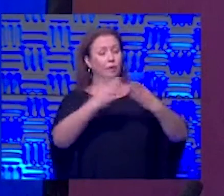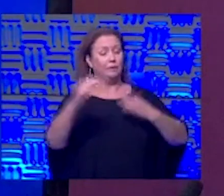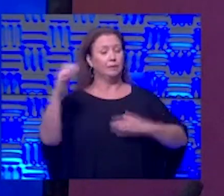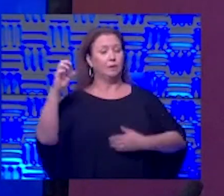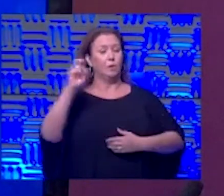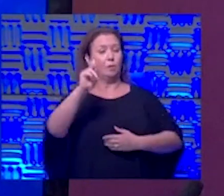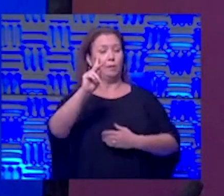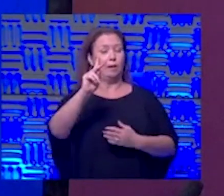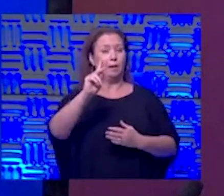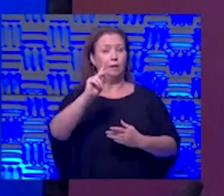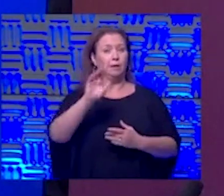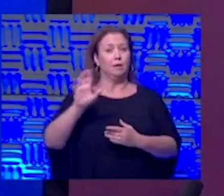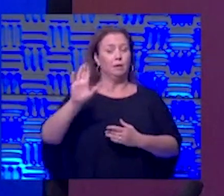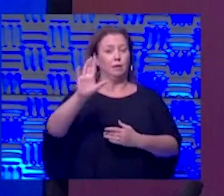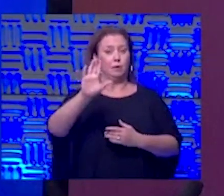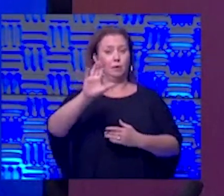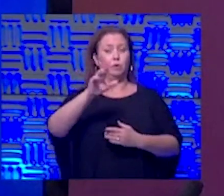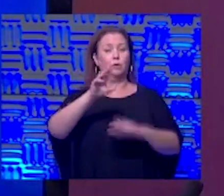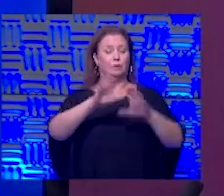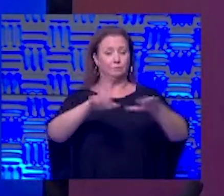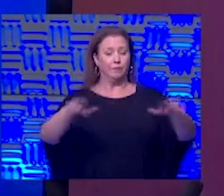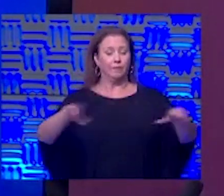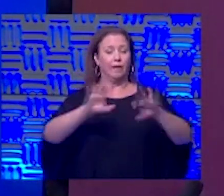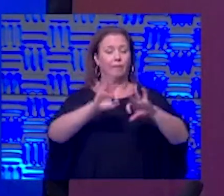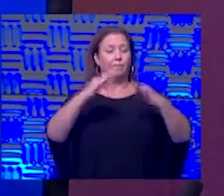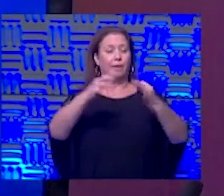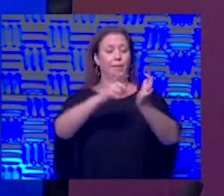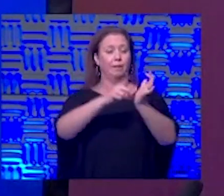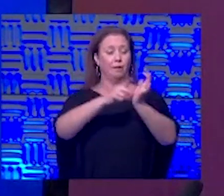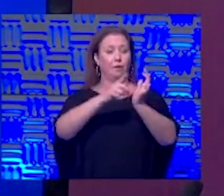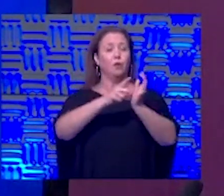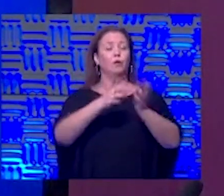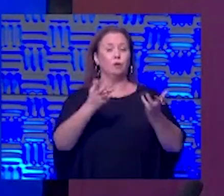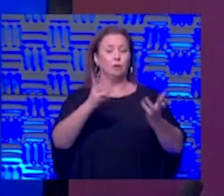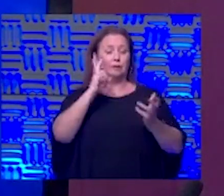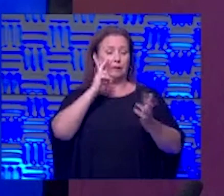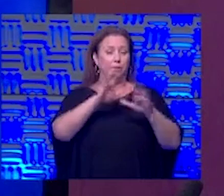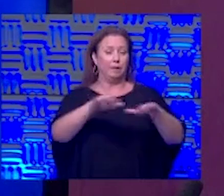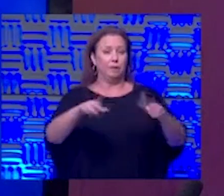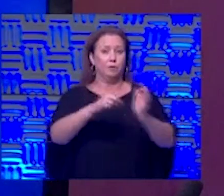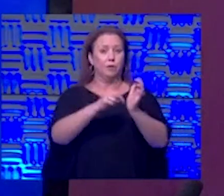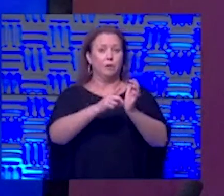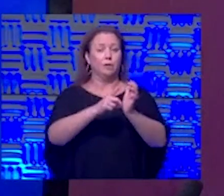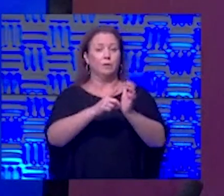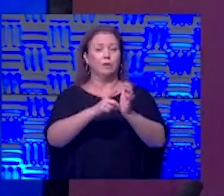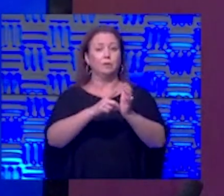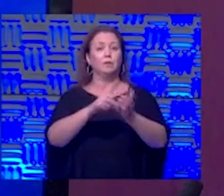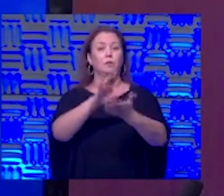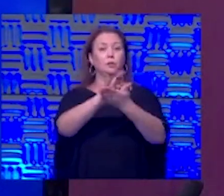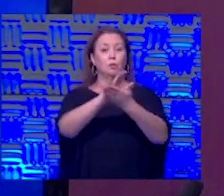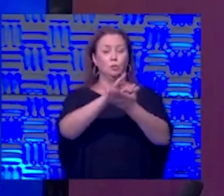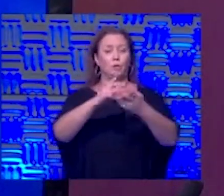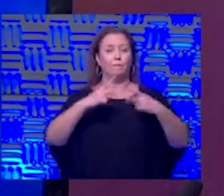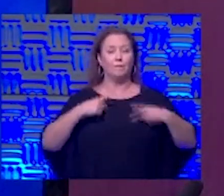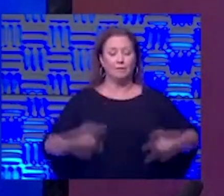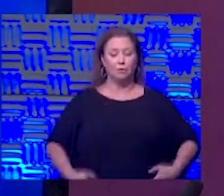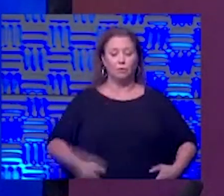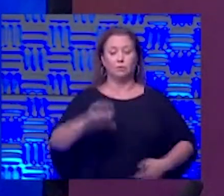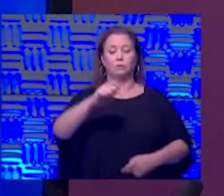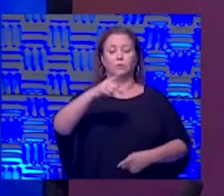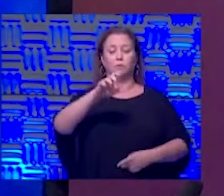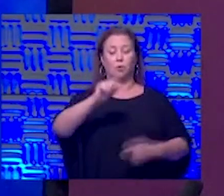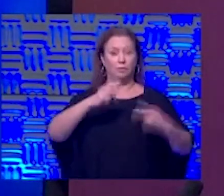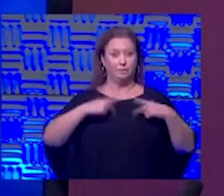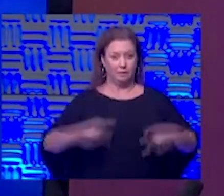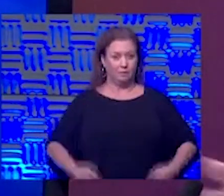back into your pediatrician or family medicine provider to have the school physicals done, the sports physicals